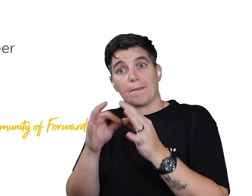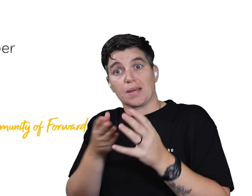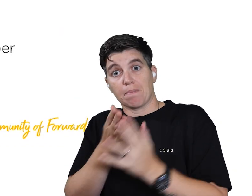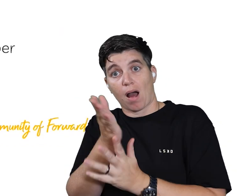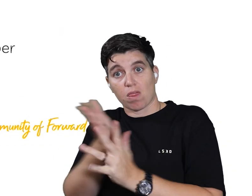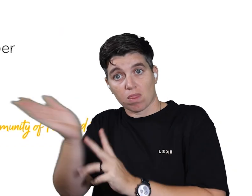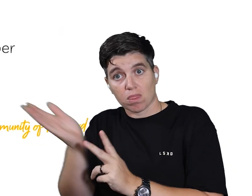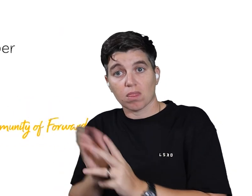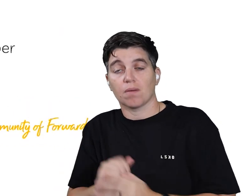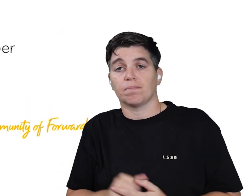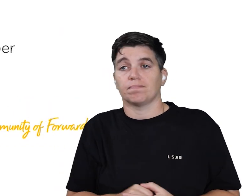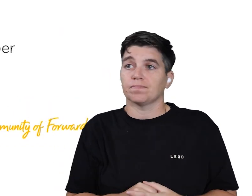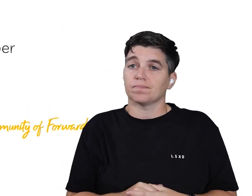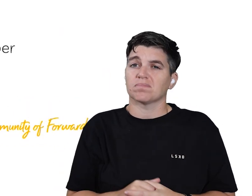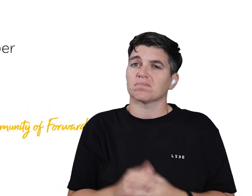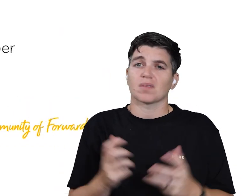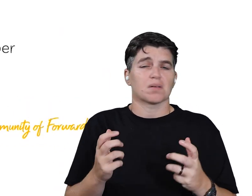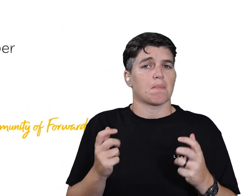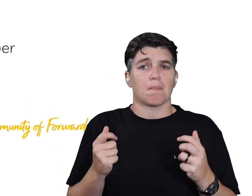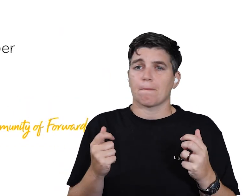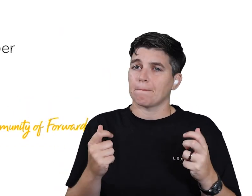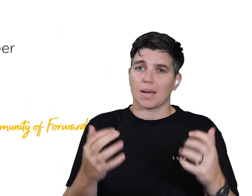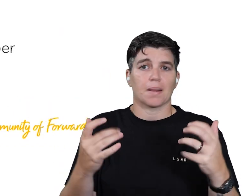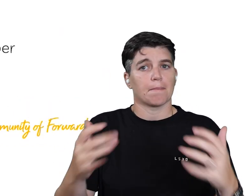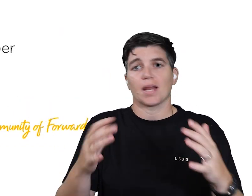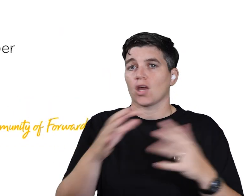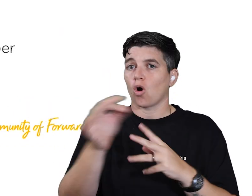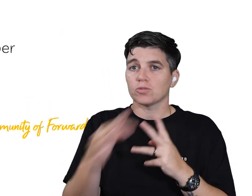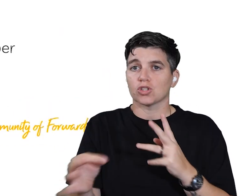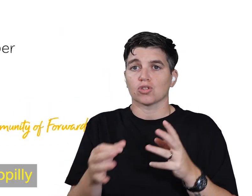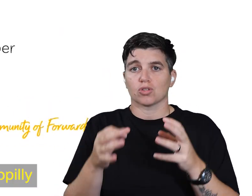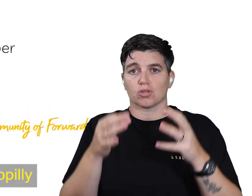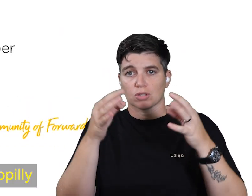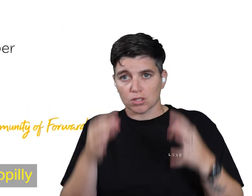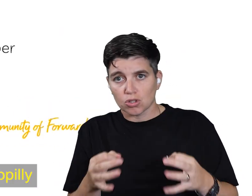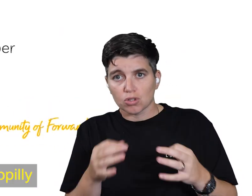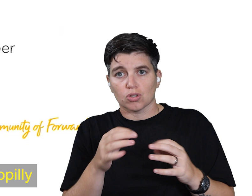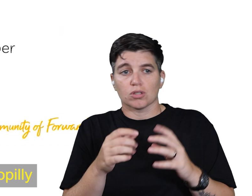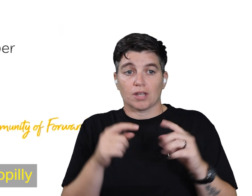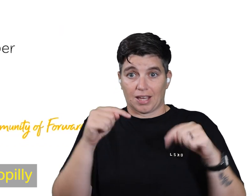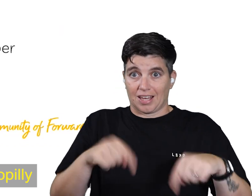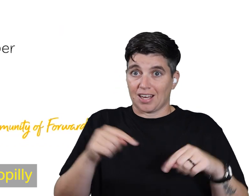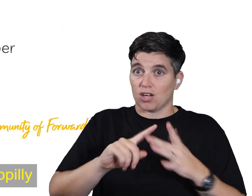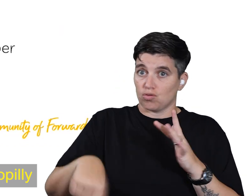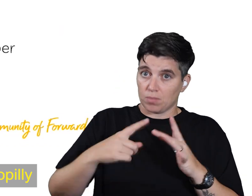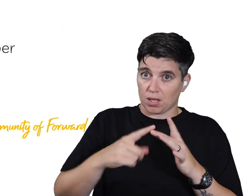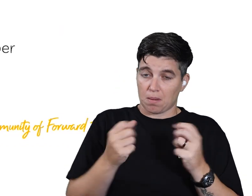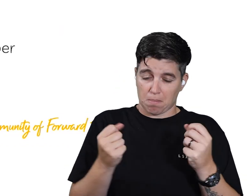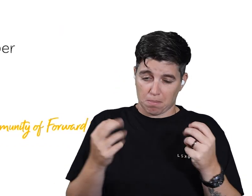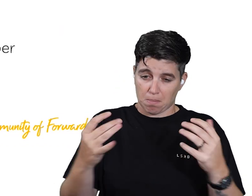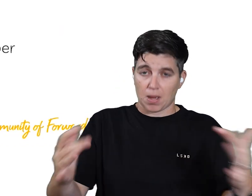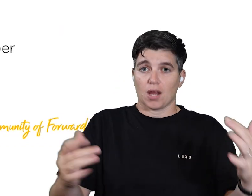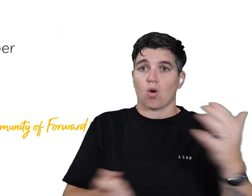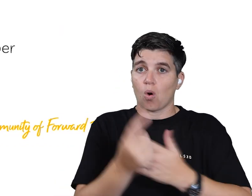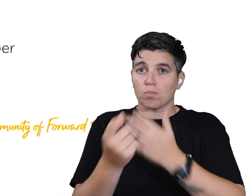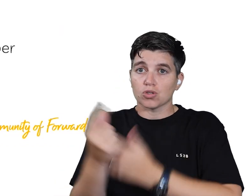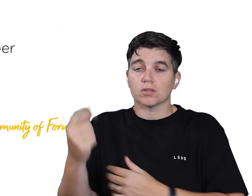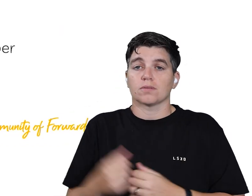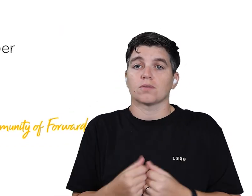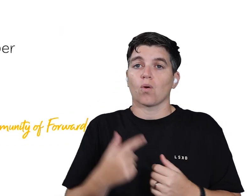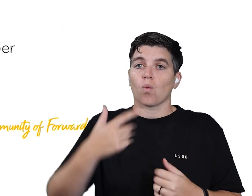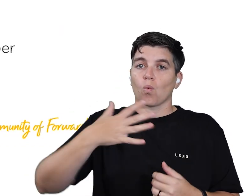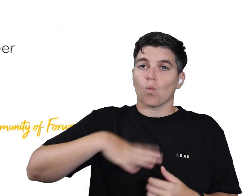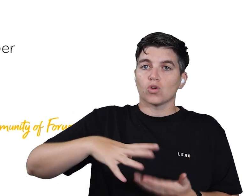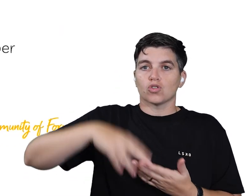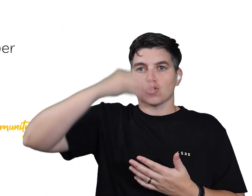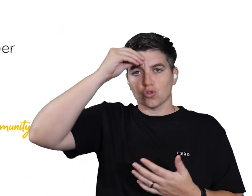pathway. There are so many options and choices and a breadth of opportunities here at Indooroopilly, and we certainly want students to get